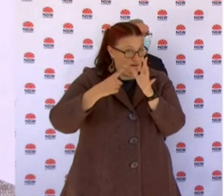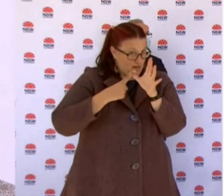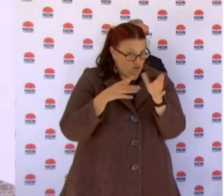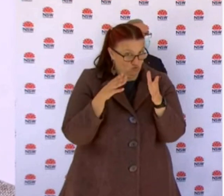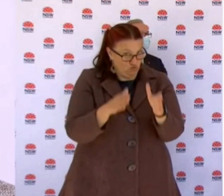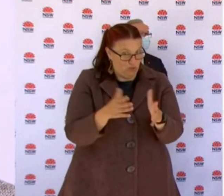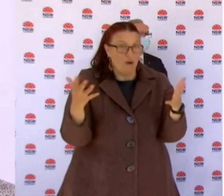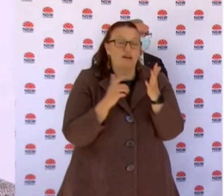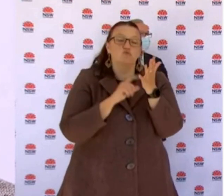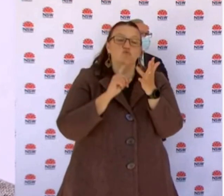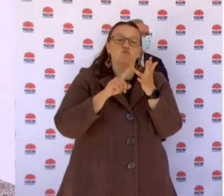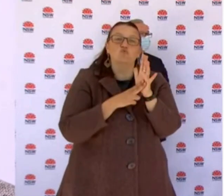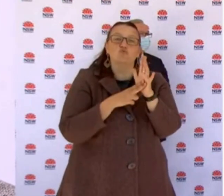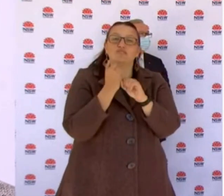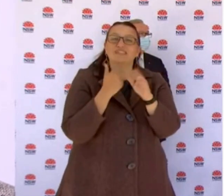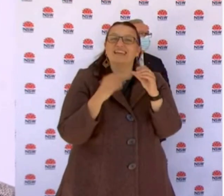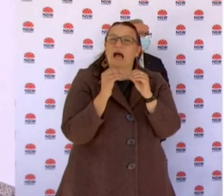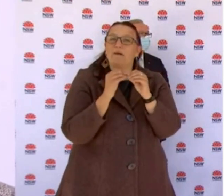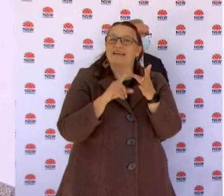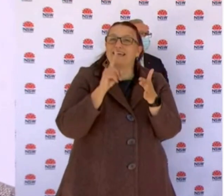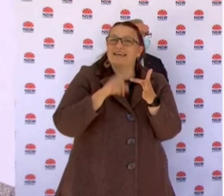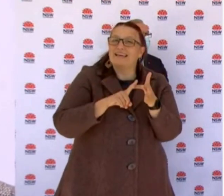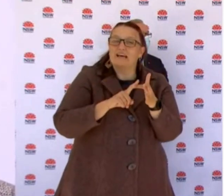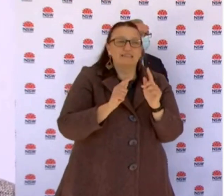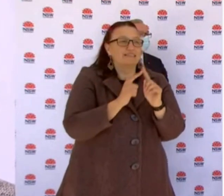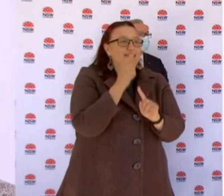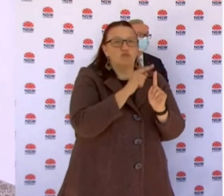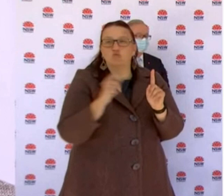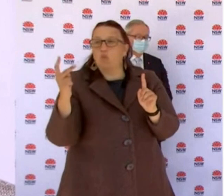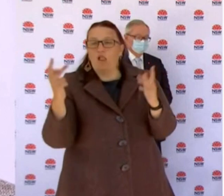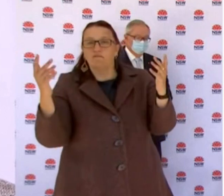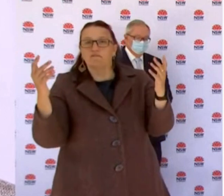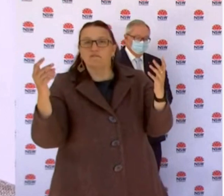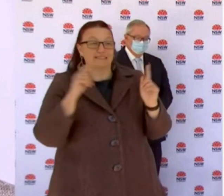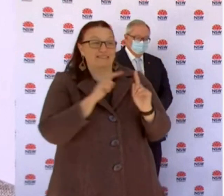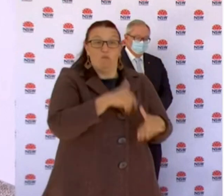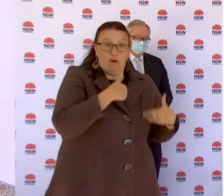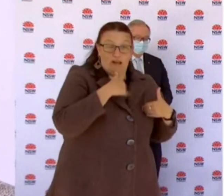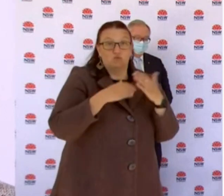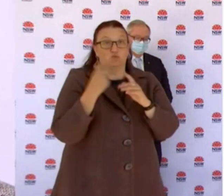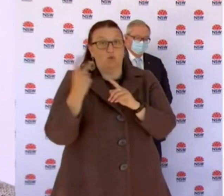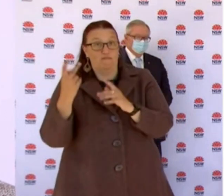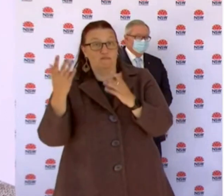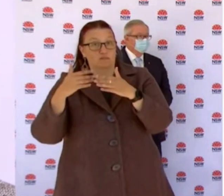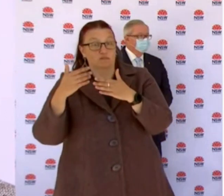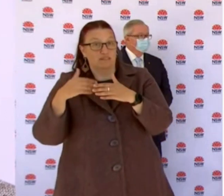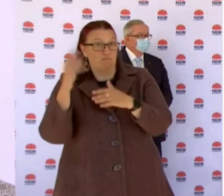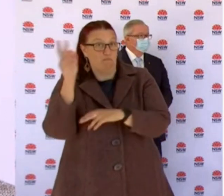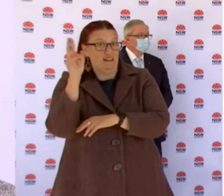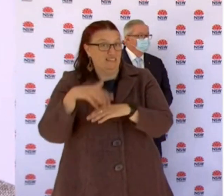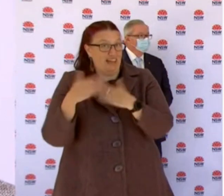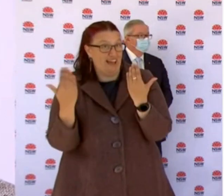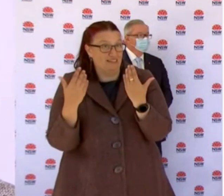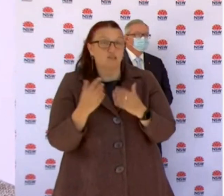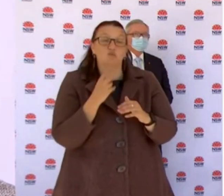Aurelia Street at Tuangabi from 7 a.m. to 12 p.m. between Monday the 28th of June until Friday the 2nd